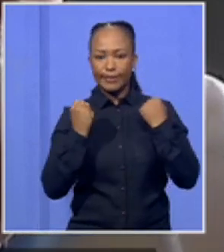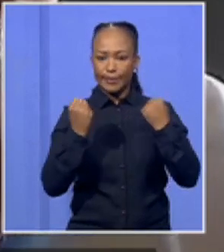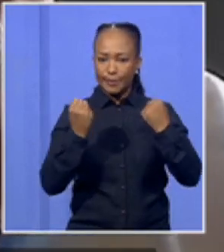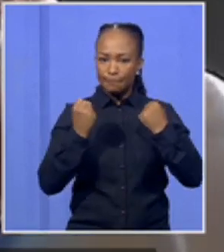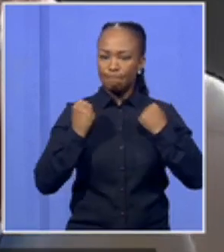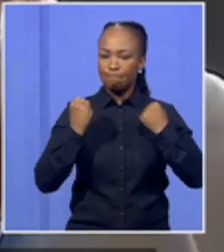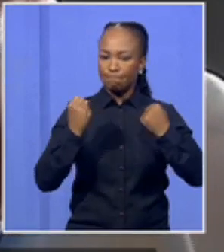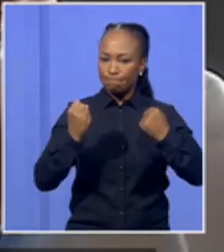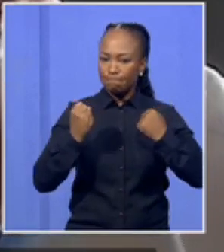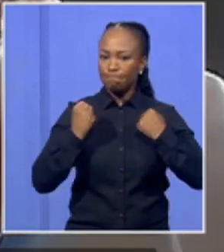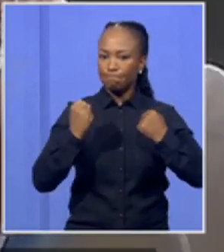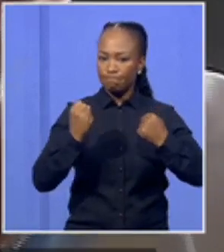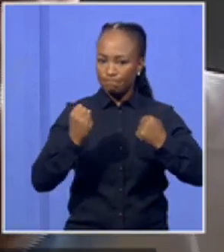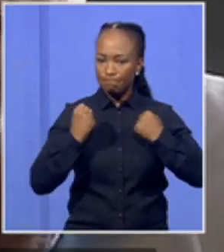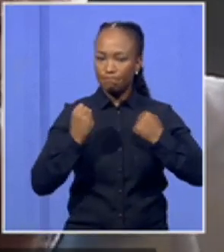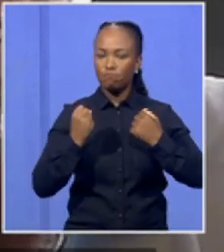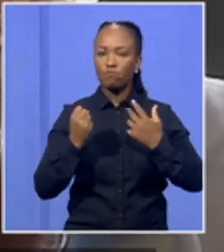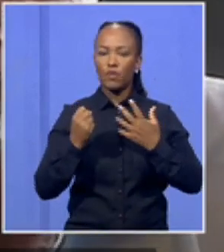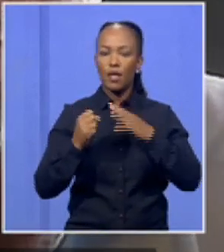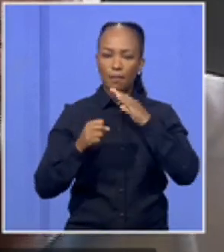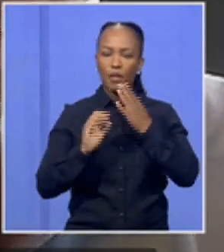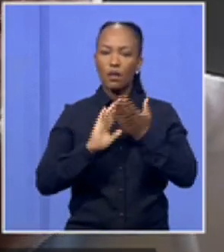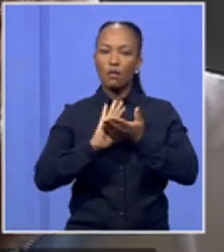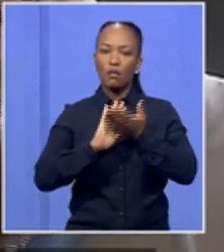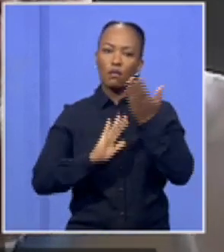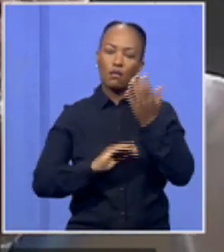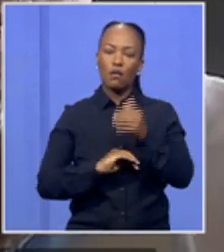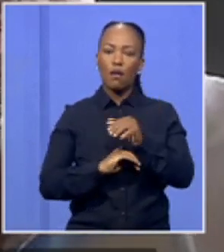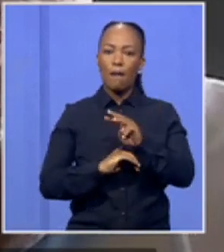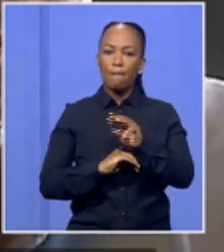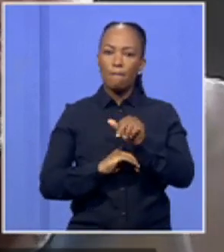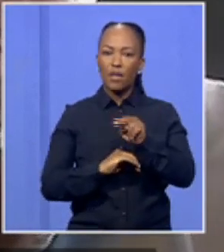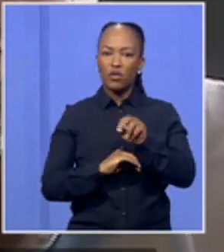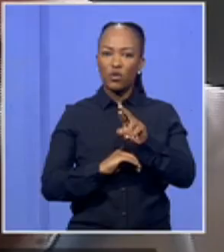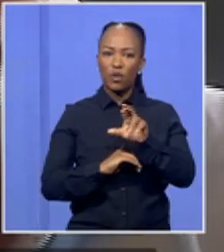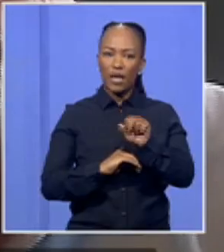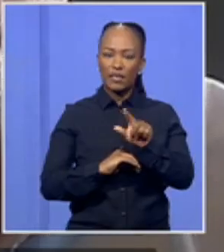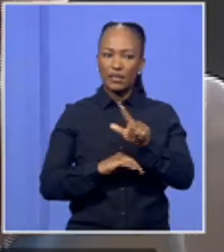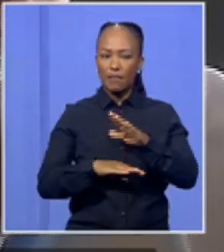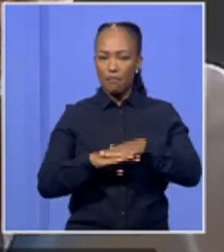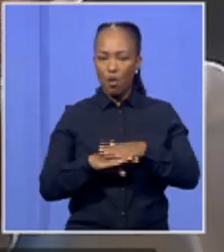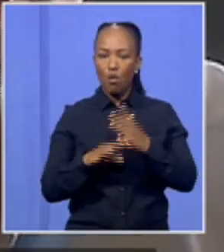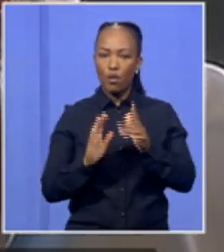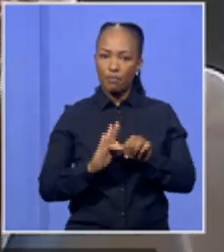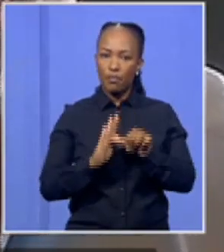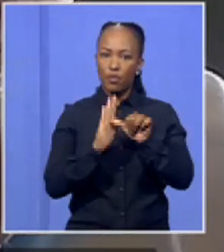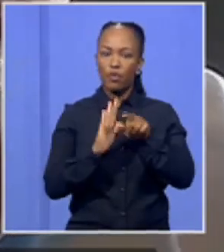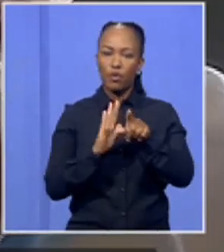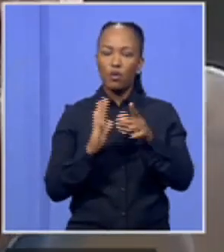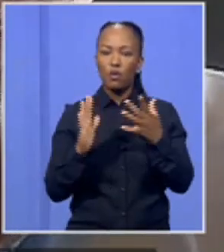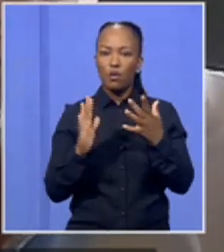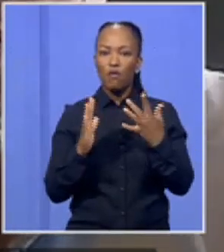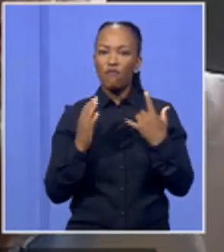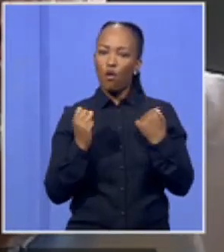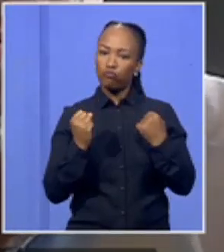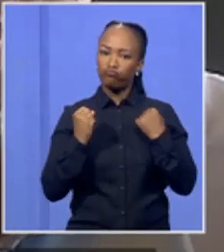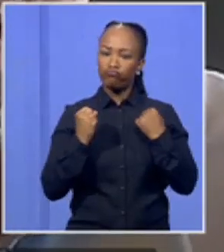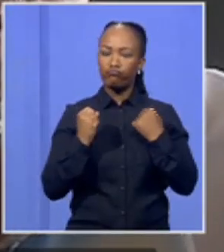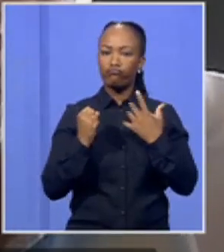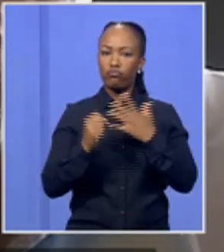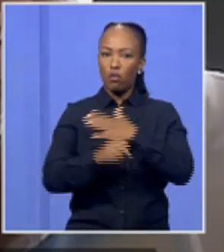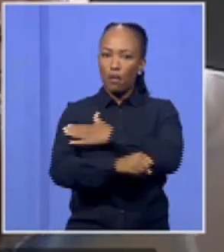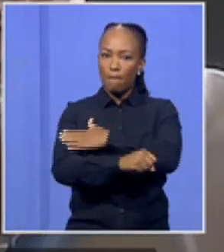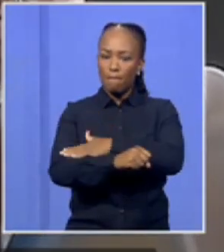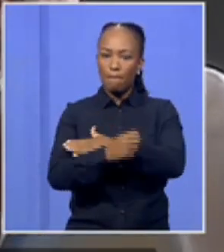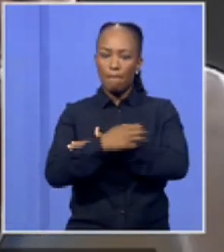needs in minerals, vitamins and trace elements that are important for normal muscular function, for normal